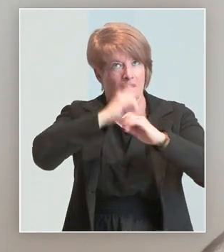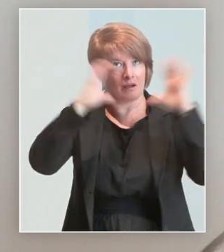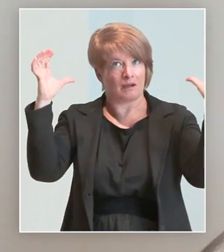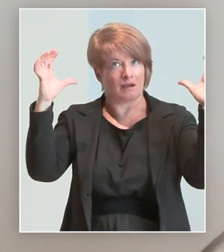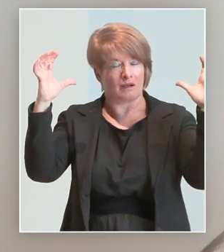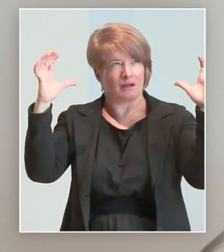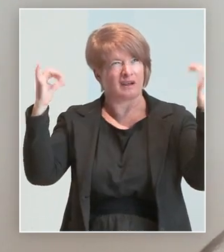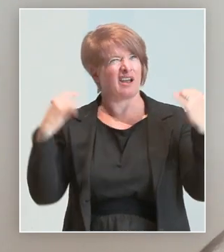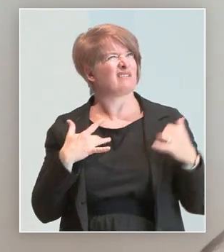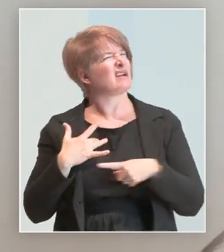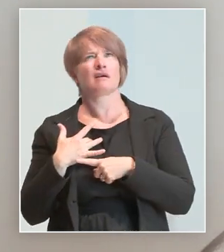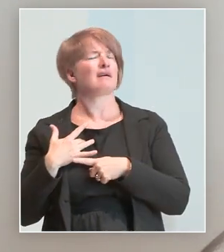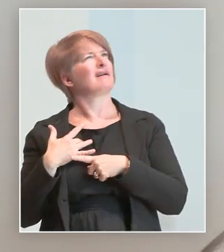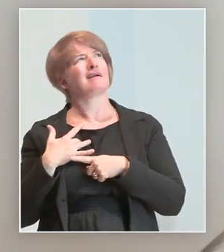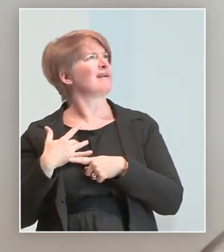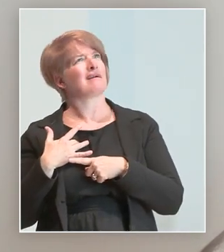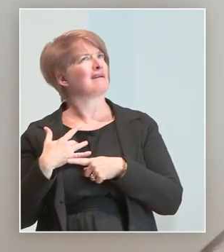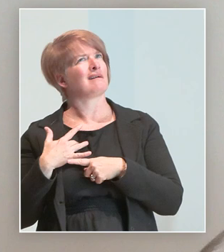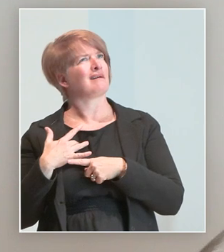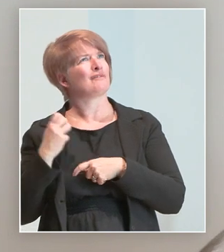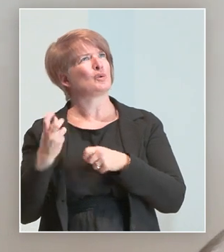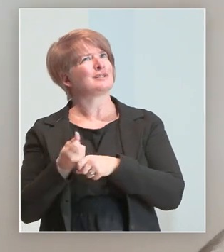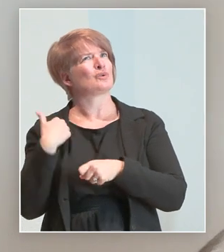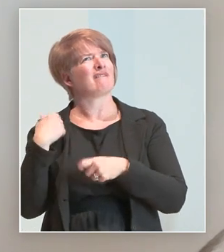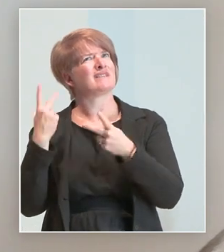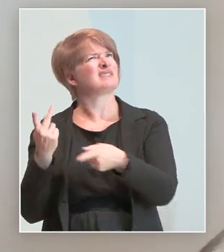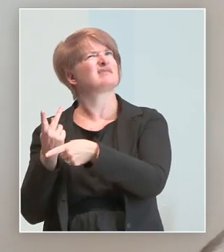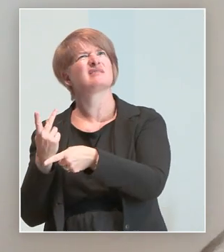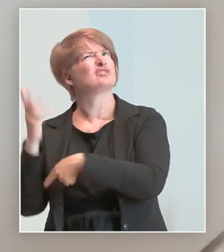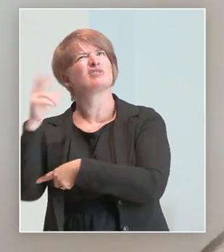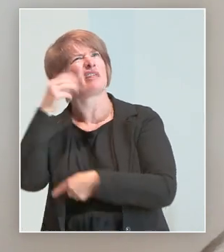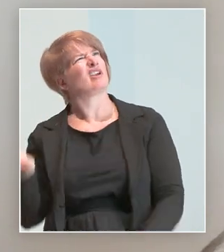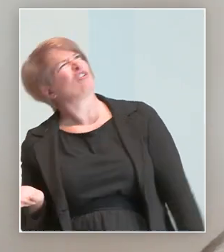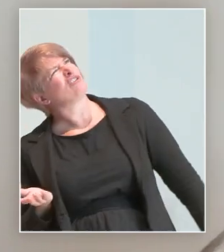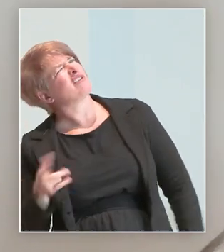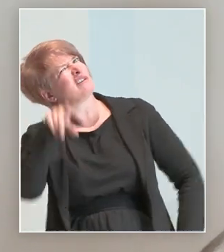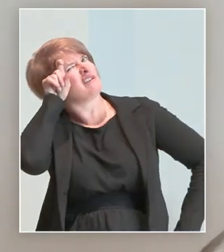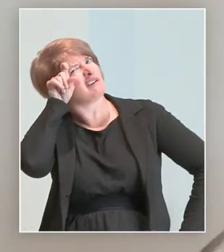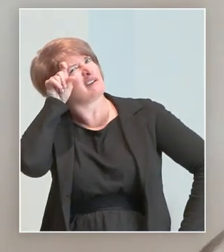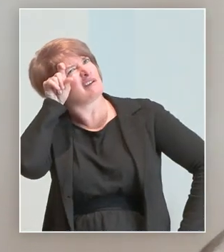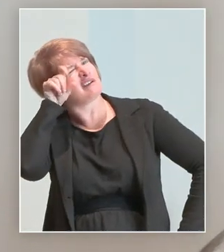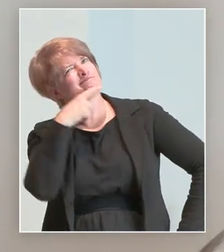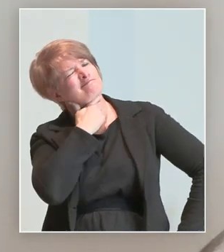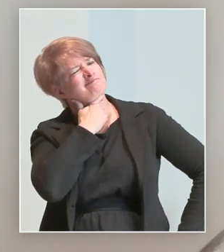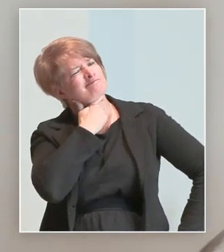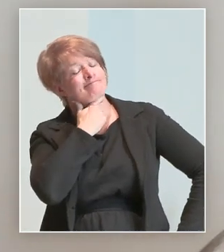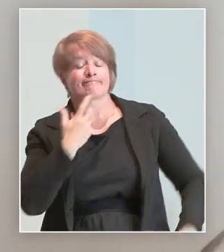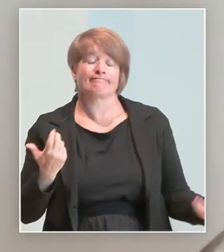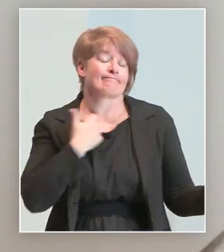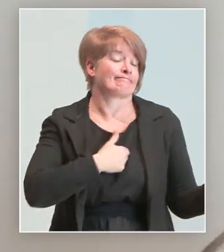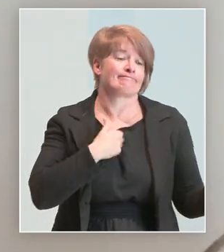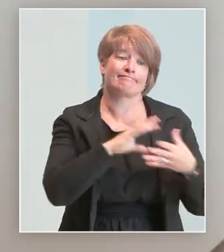now feels like it went missing upon seeing the campus a few years ago. And at this point, I am officially your